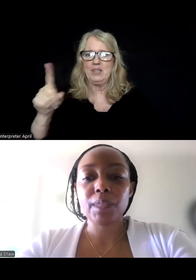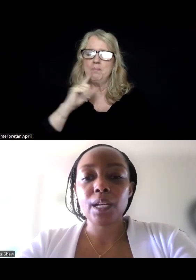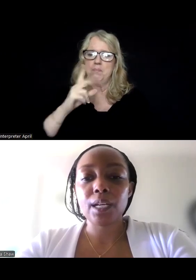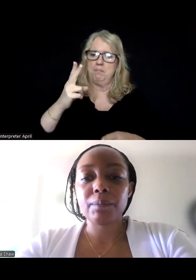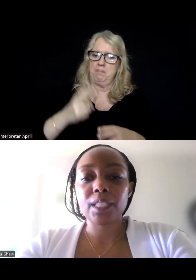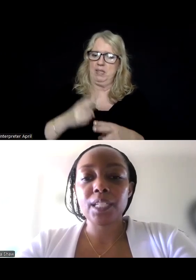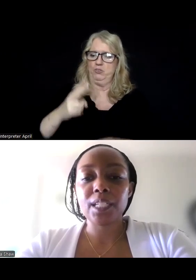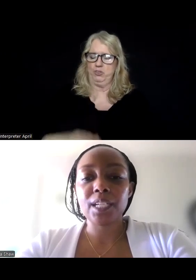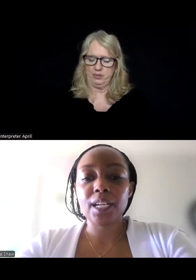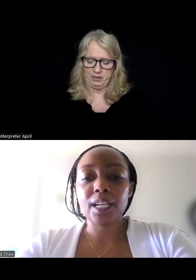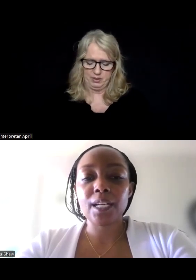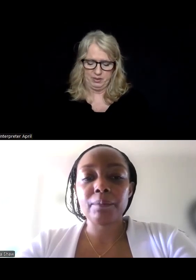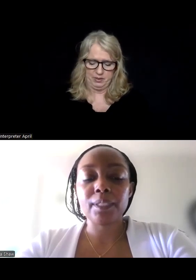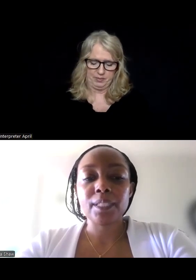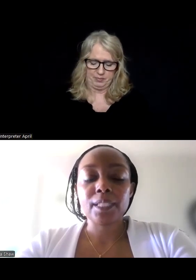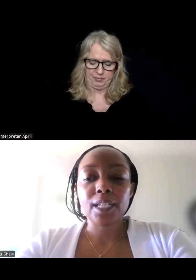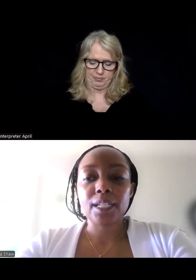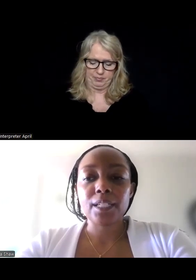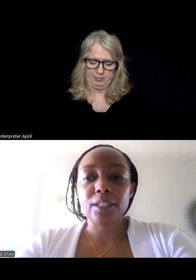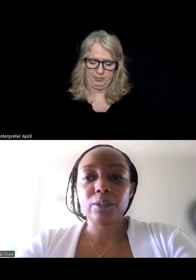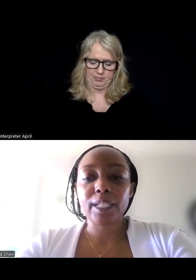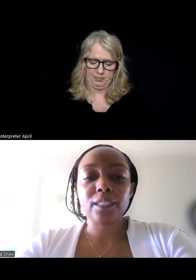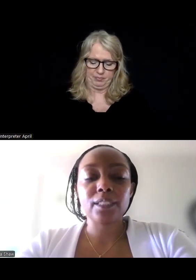also the